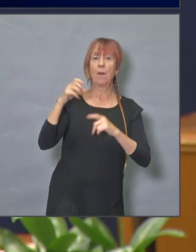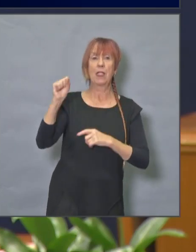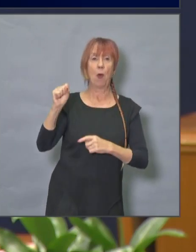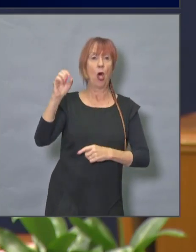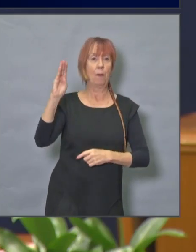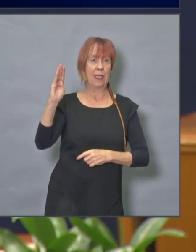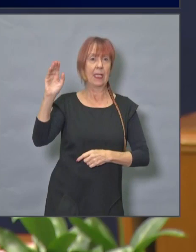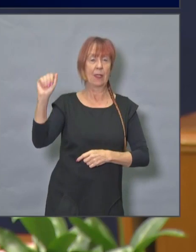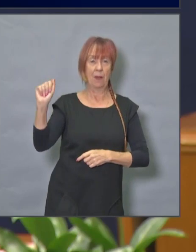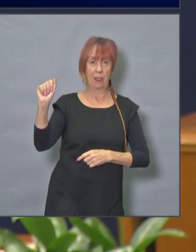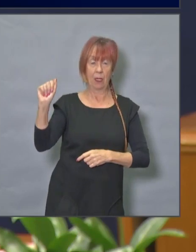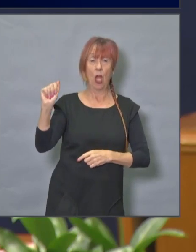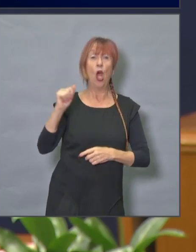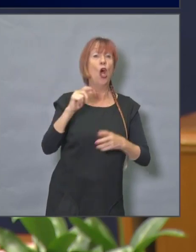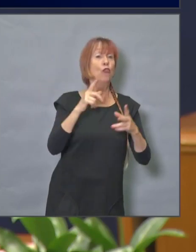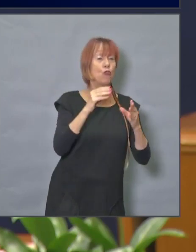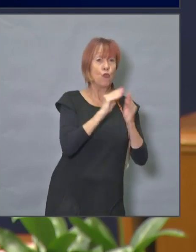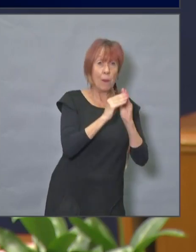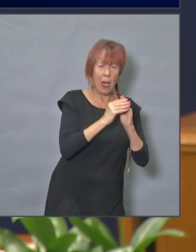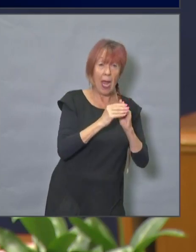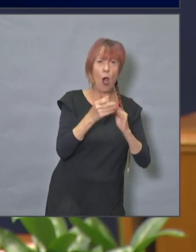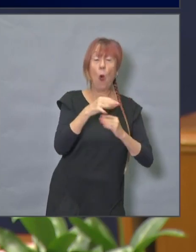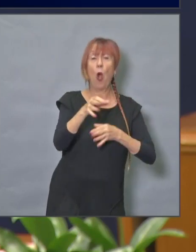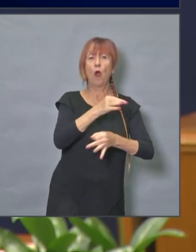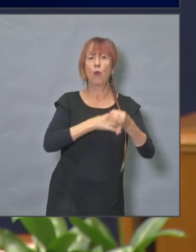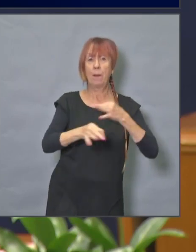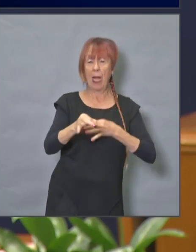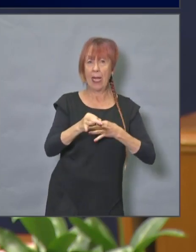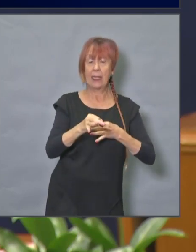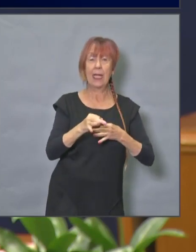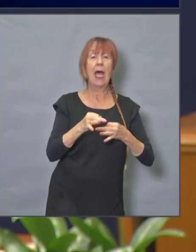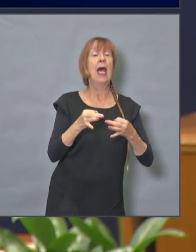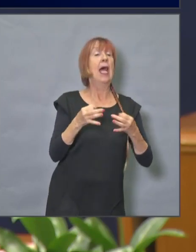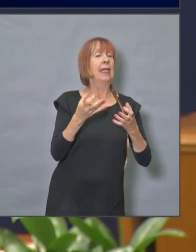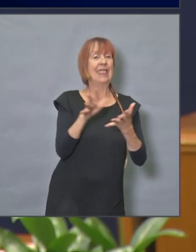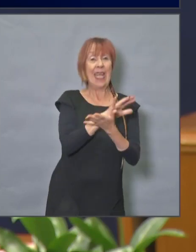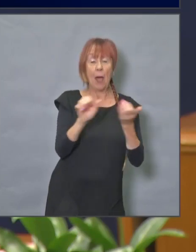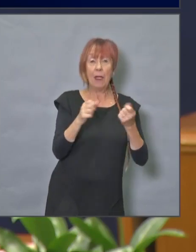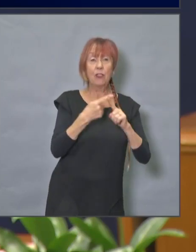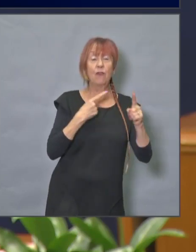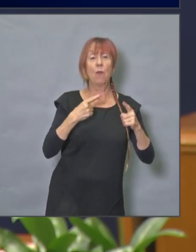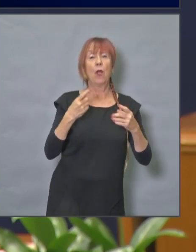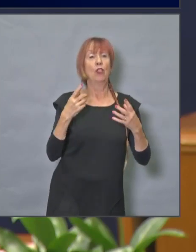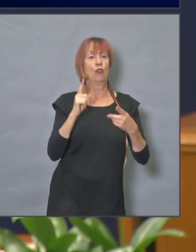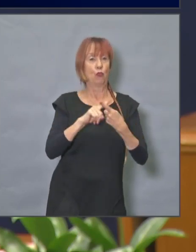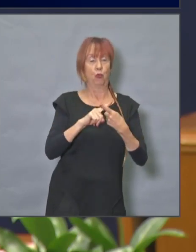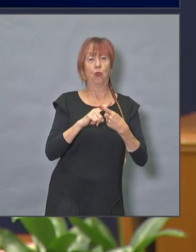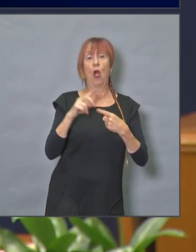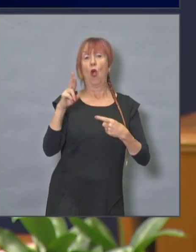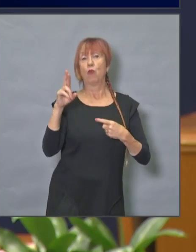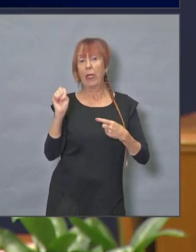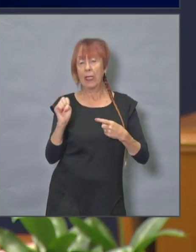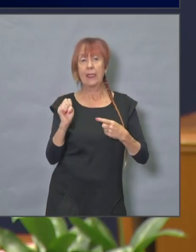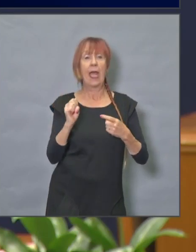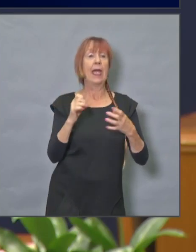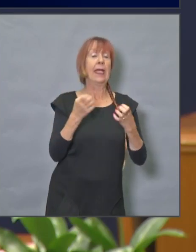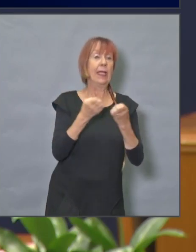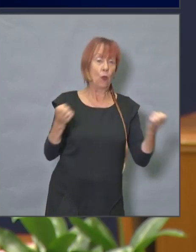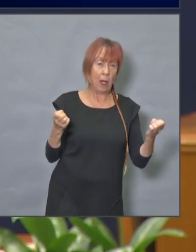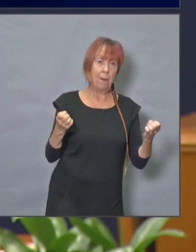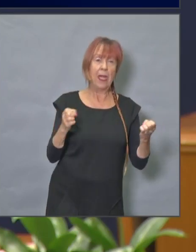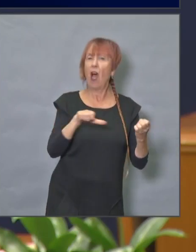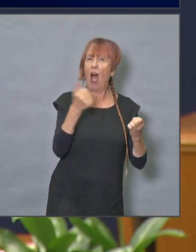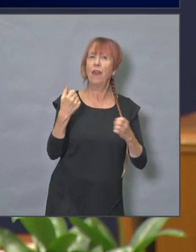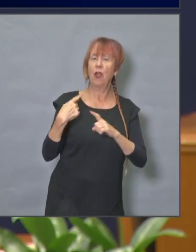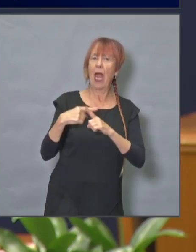to repair or to replace damaged or destroyed real estate, machinery, equipment, inventory, and other assets.